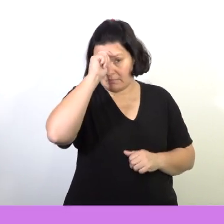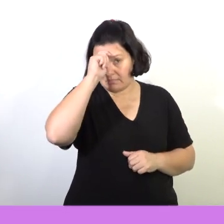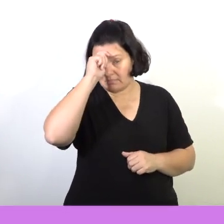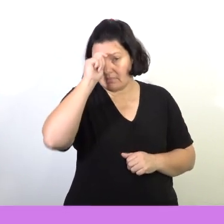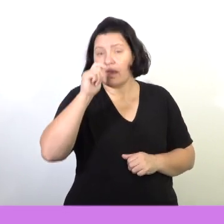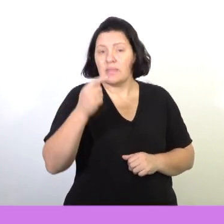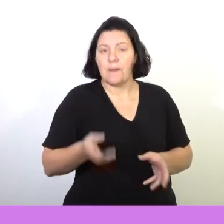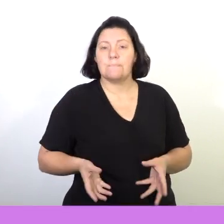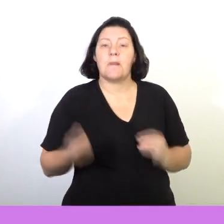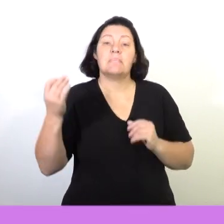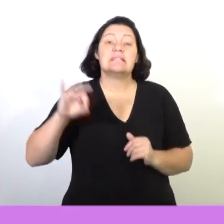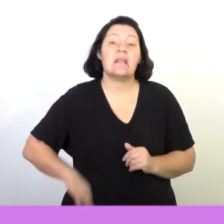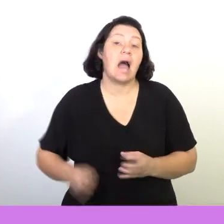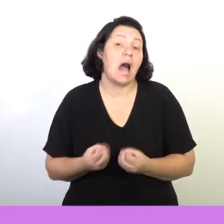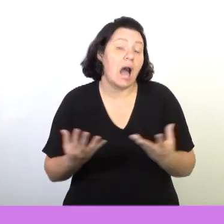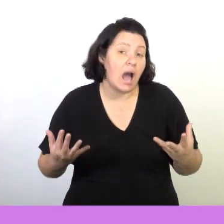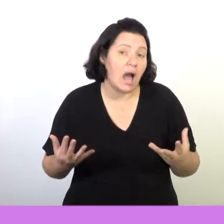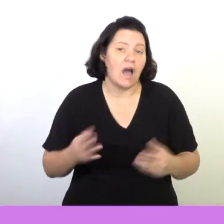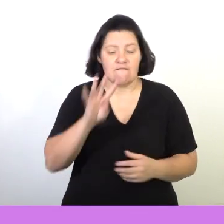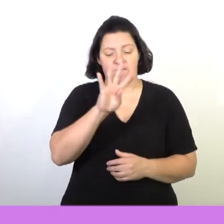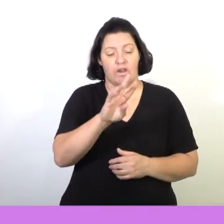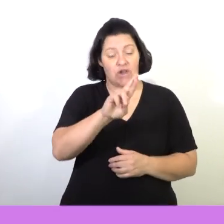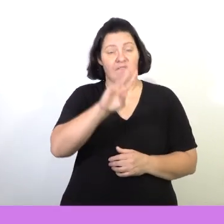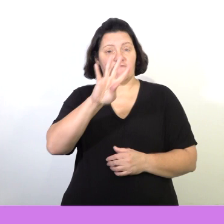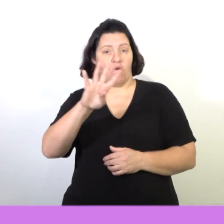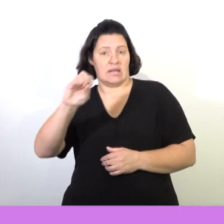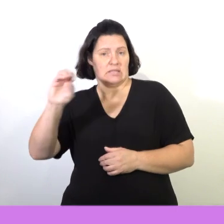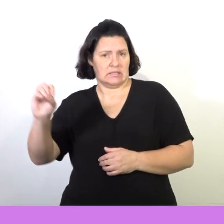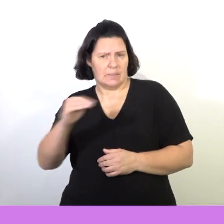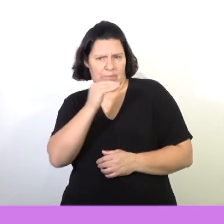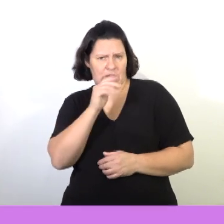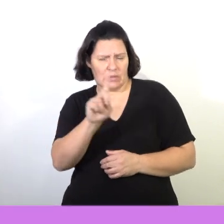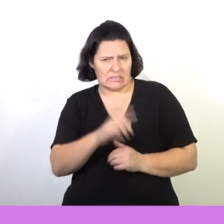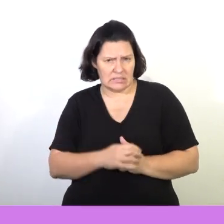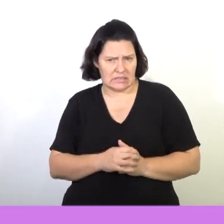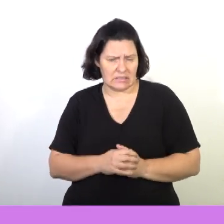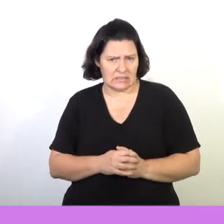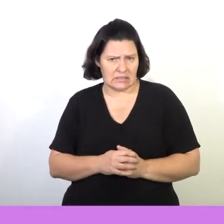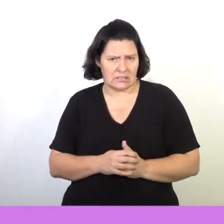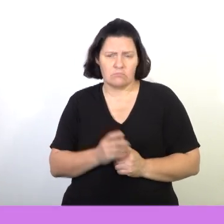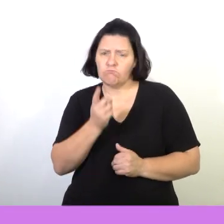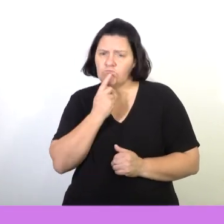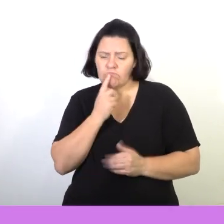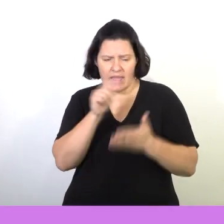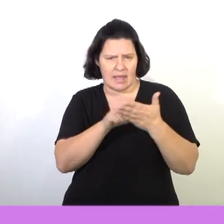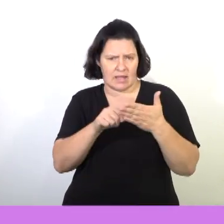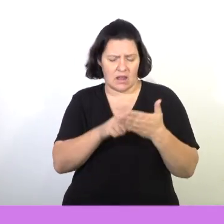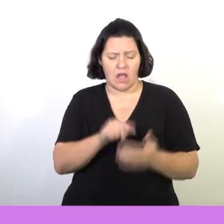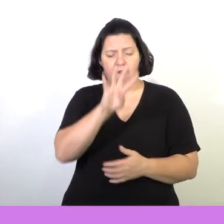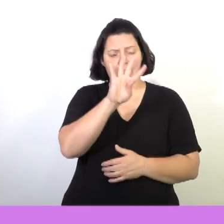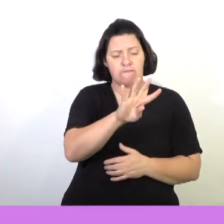caps, they will get an income of 400 rand. What does this mean? Let's take our